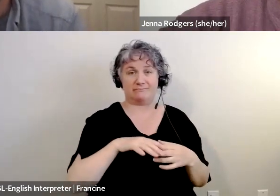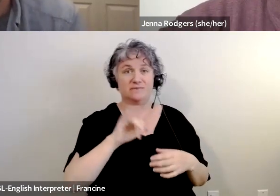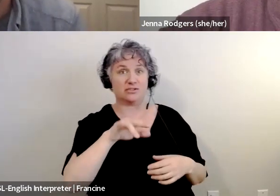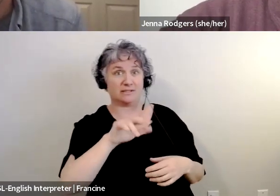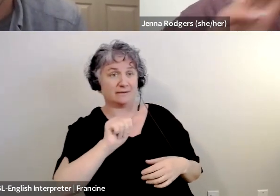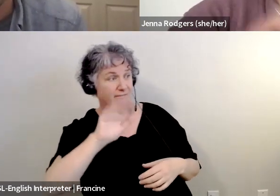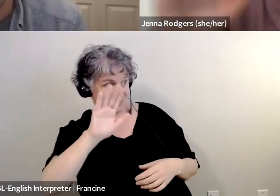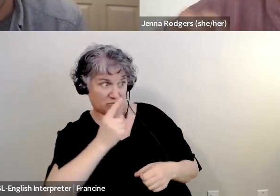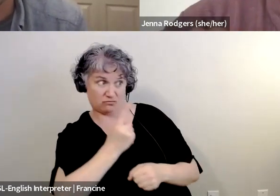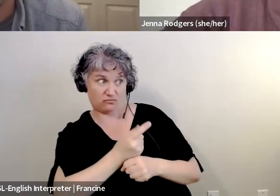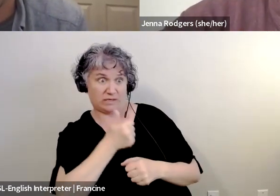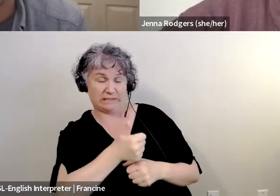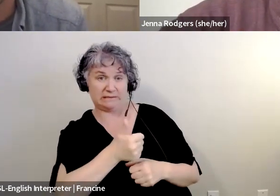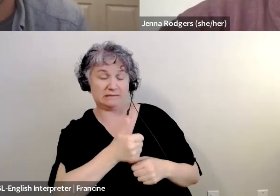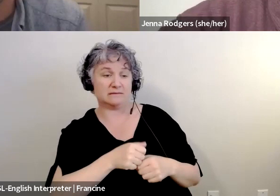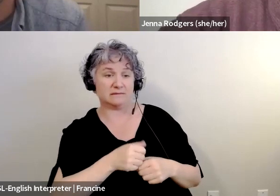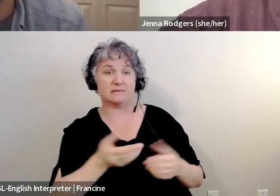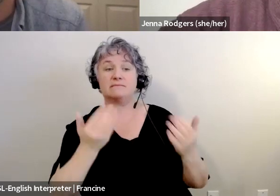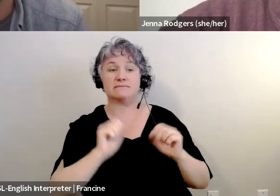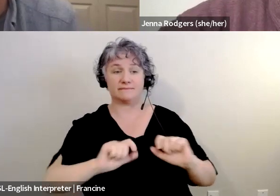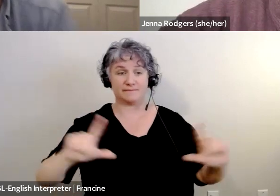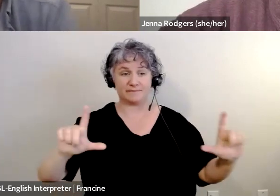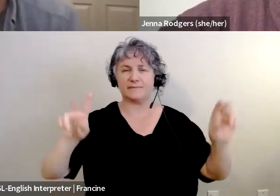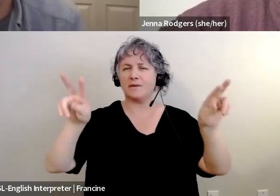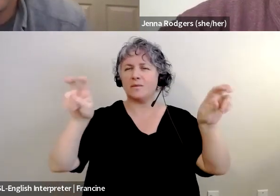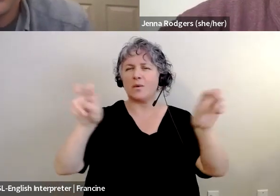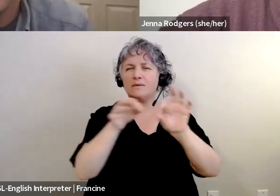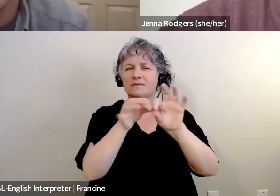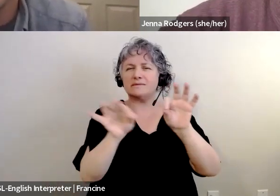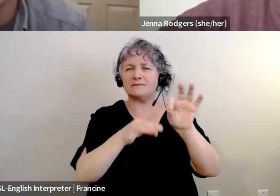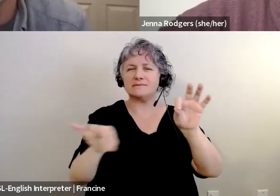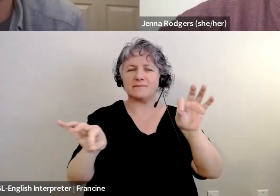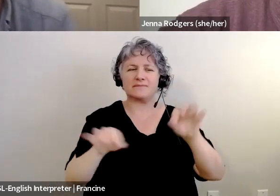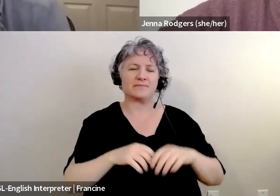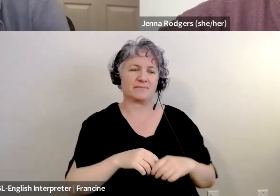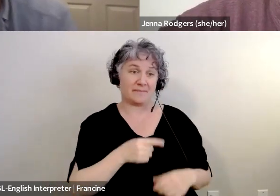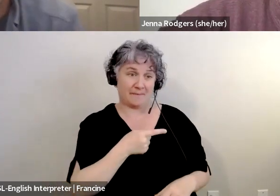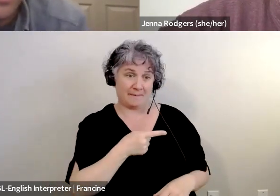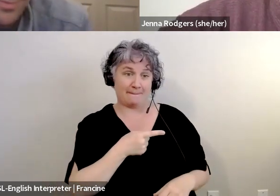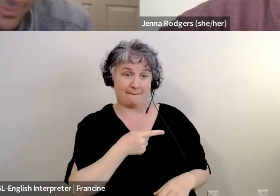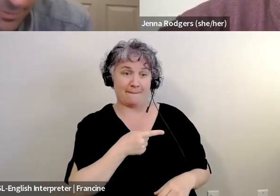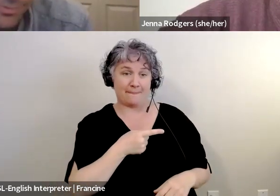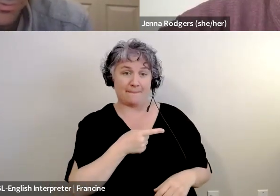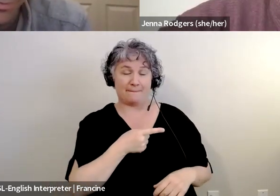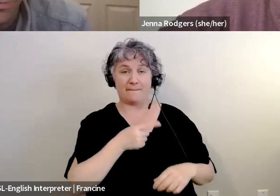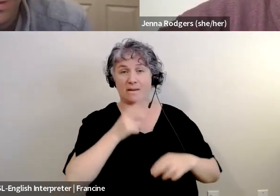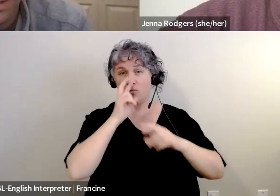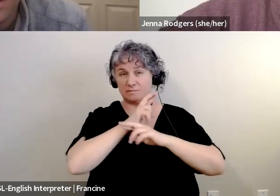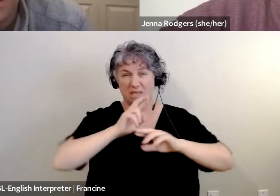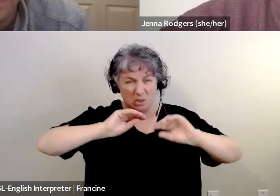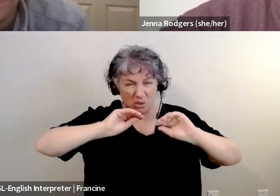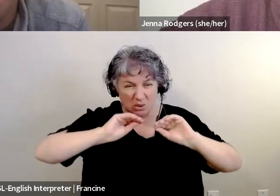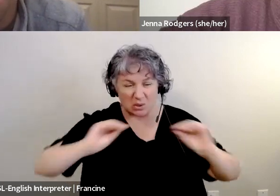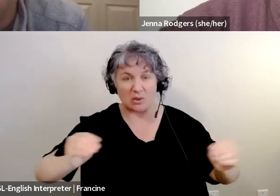slide into the next slide now, which is a quote that not all disrespect leads to violence, but all violence starts